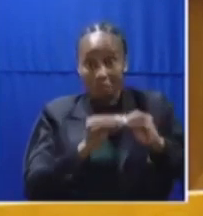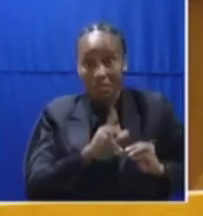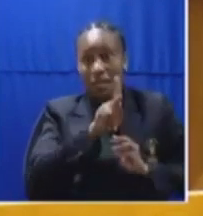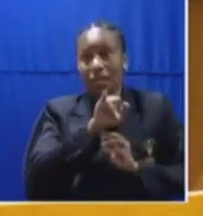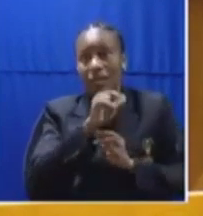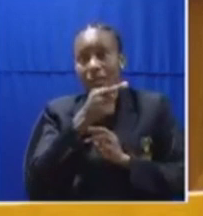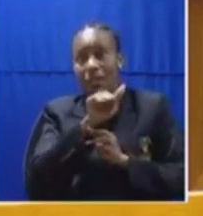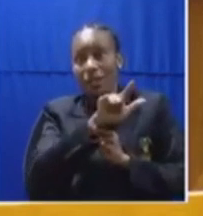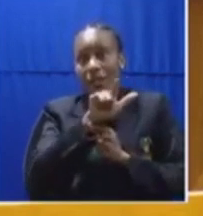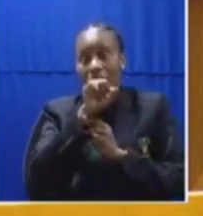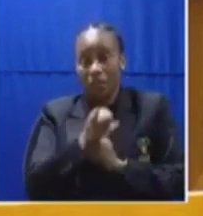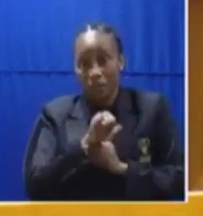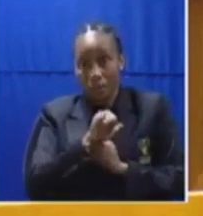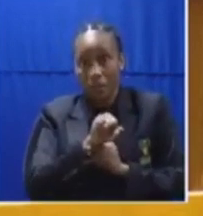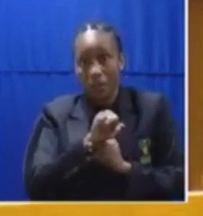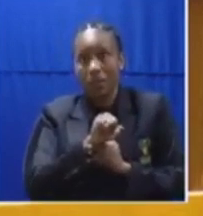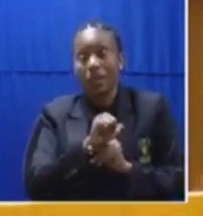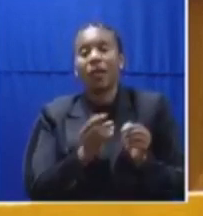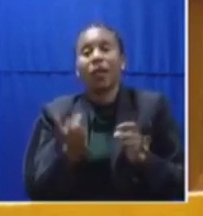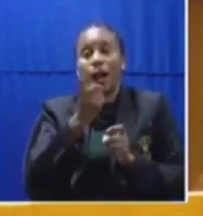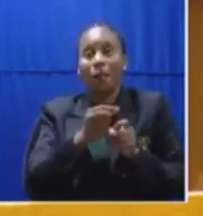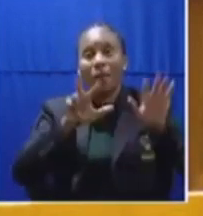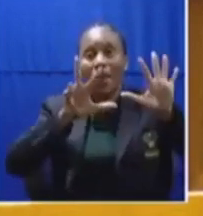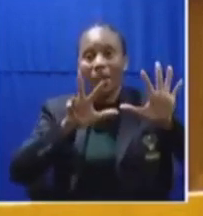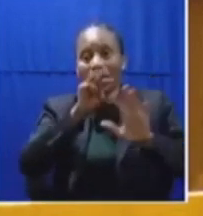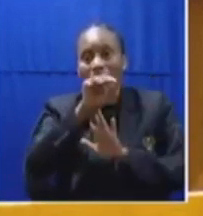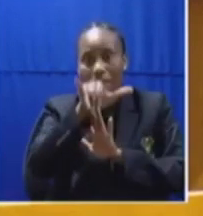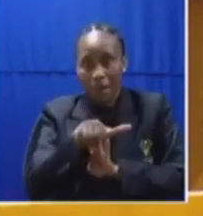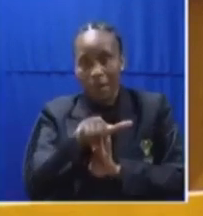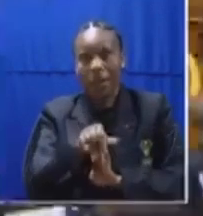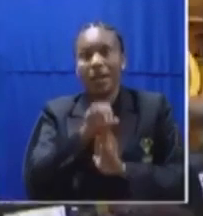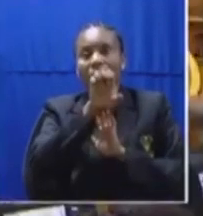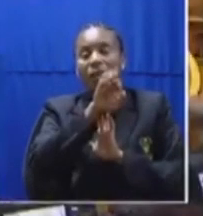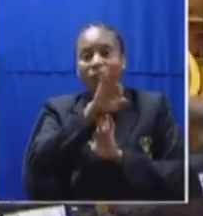Protocol. Come 8th of May, the EFF will be government. Salute.